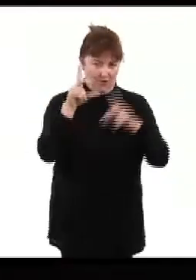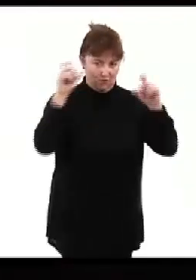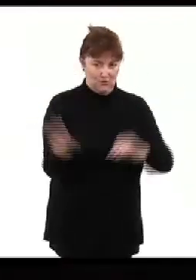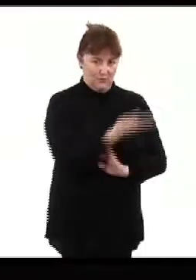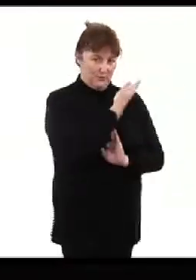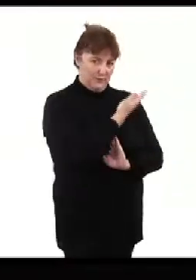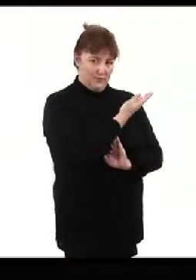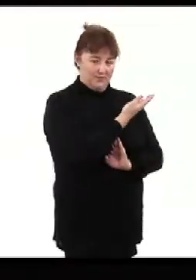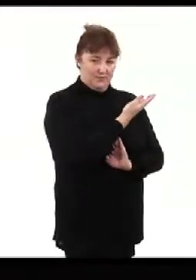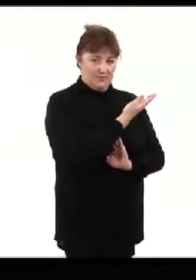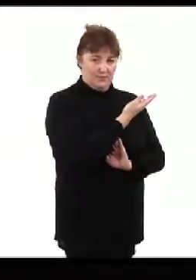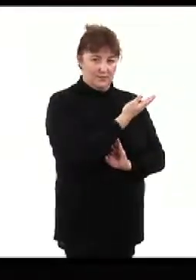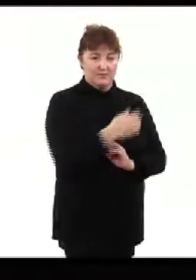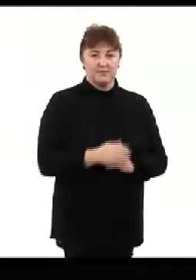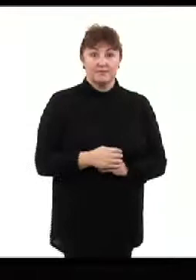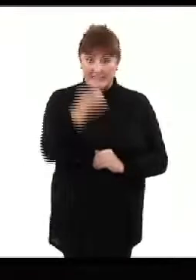Think of what that is.